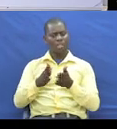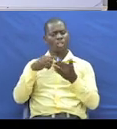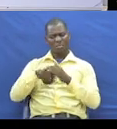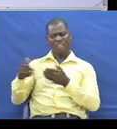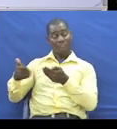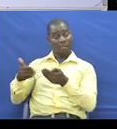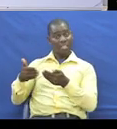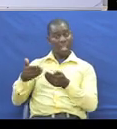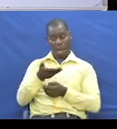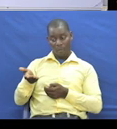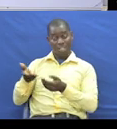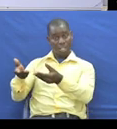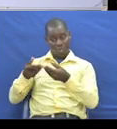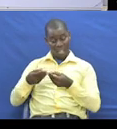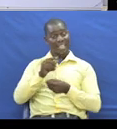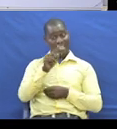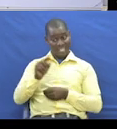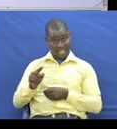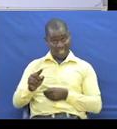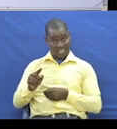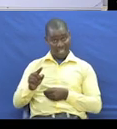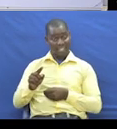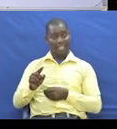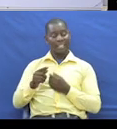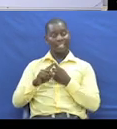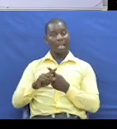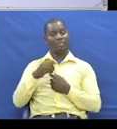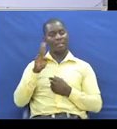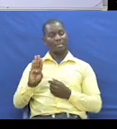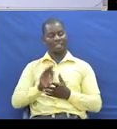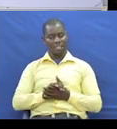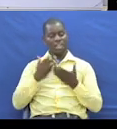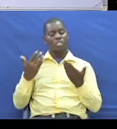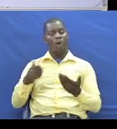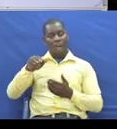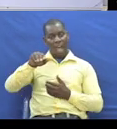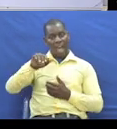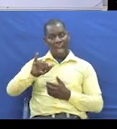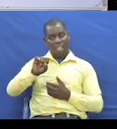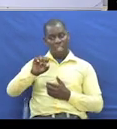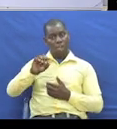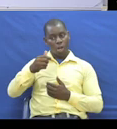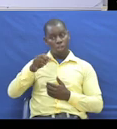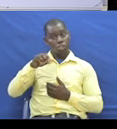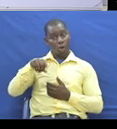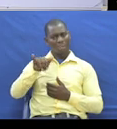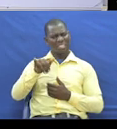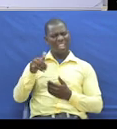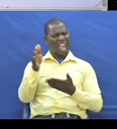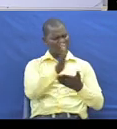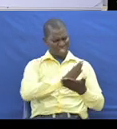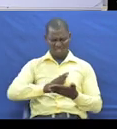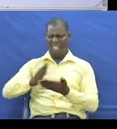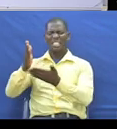will have to be familiarized that you have to take Z times E. Now the isotopes we have said, we